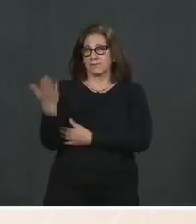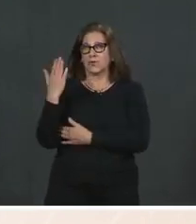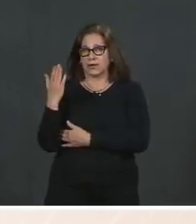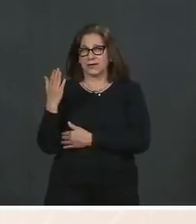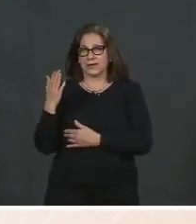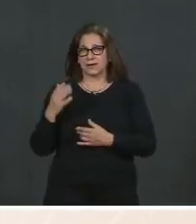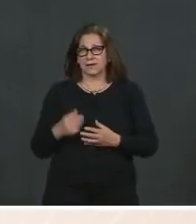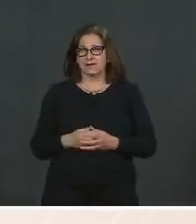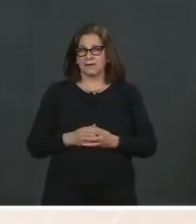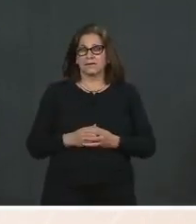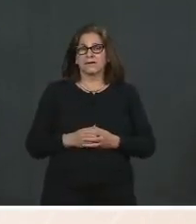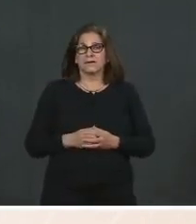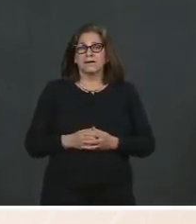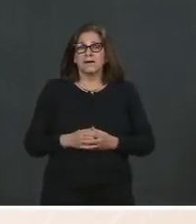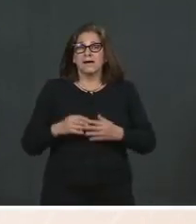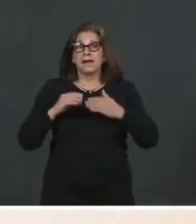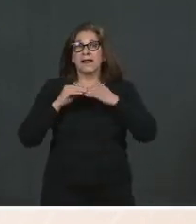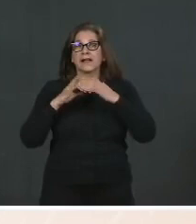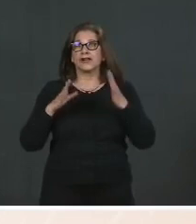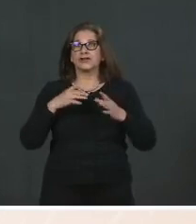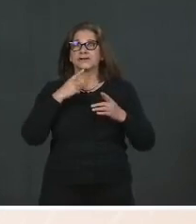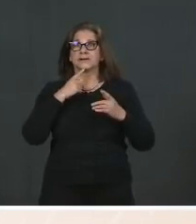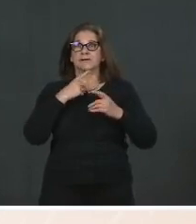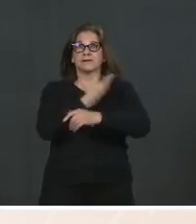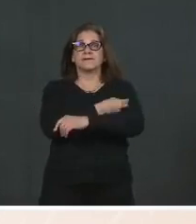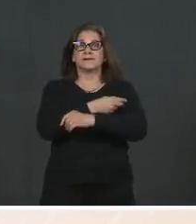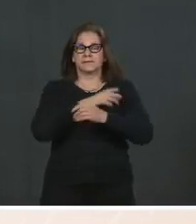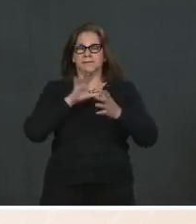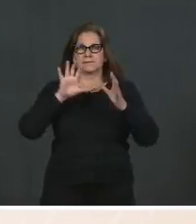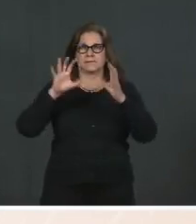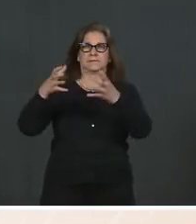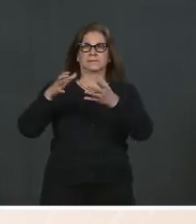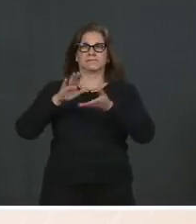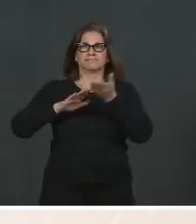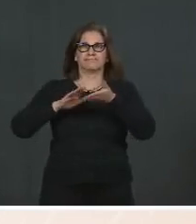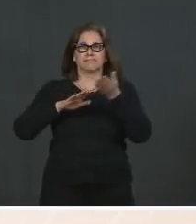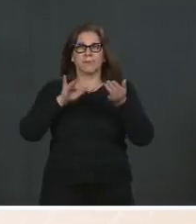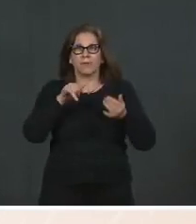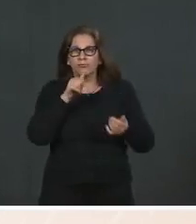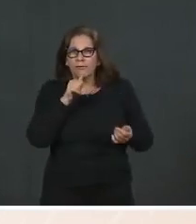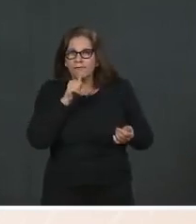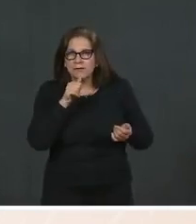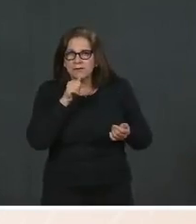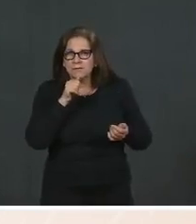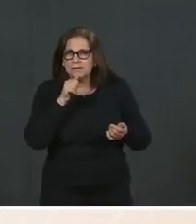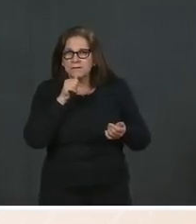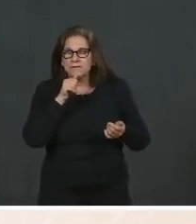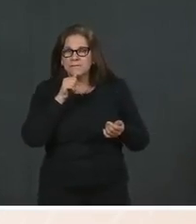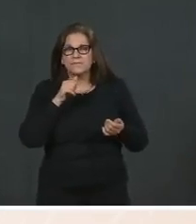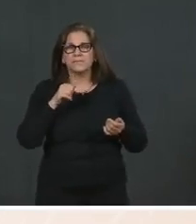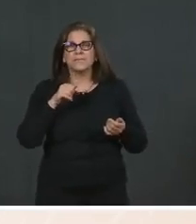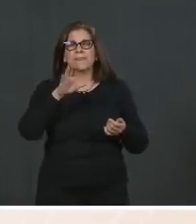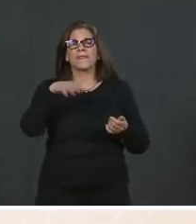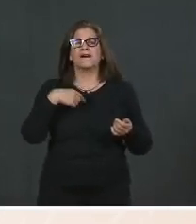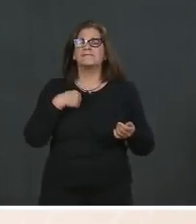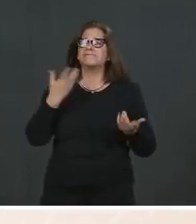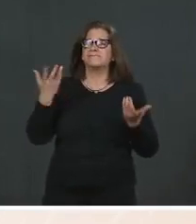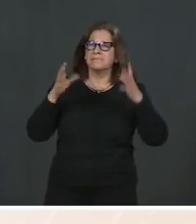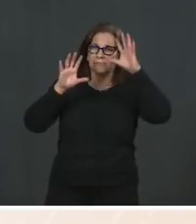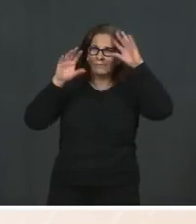spearheaded by the private sector, but what's the president's position on whether, once the vaccine is more readily